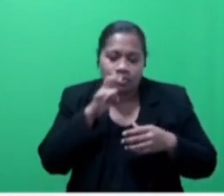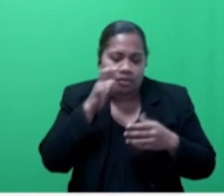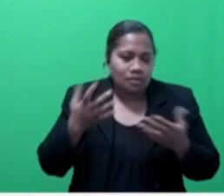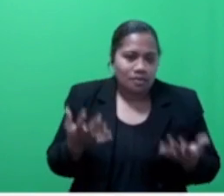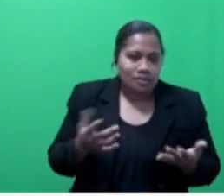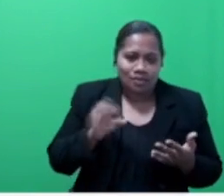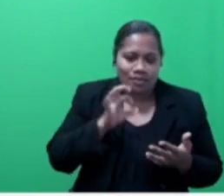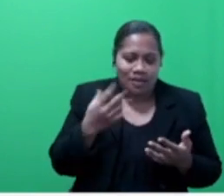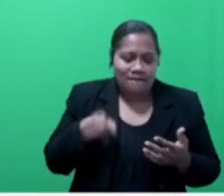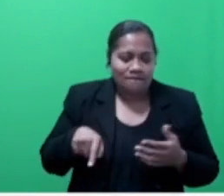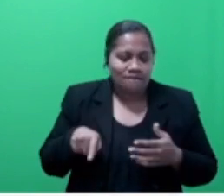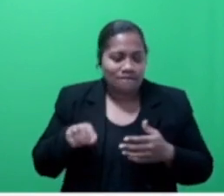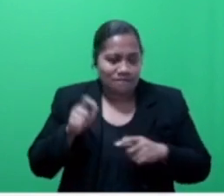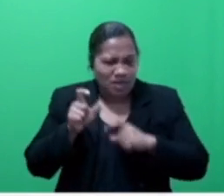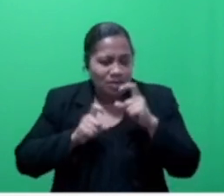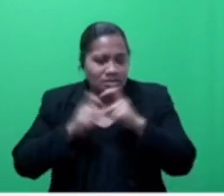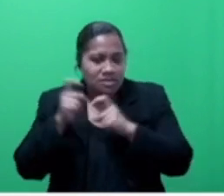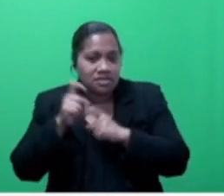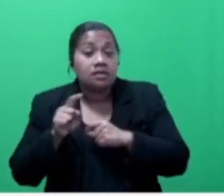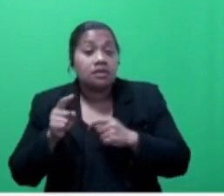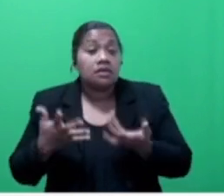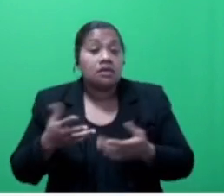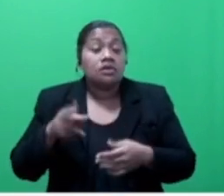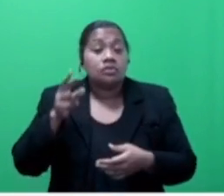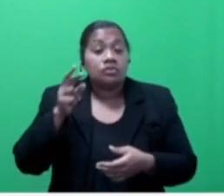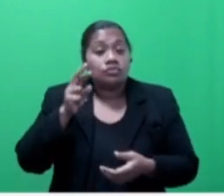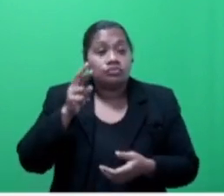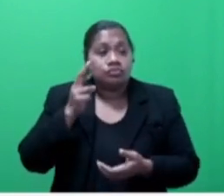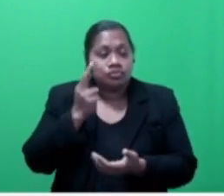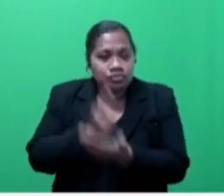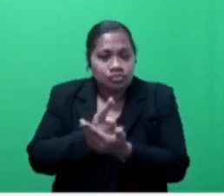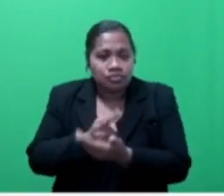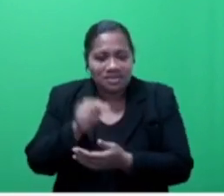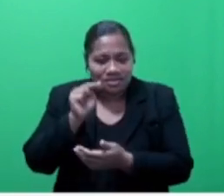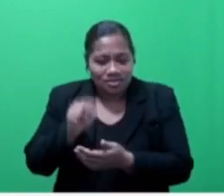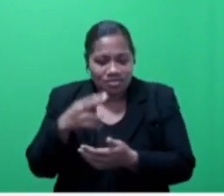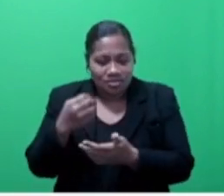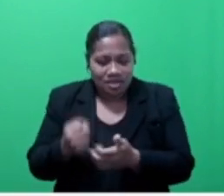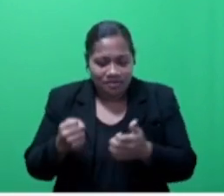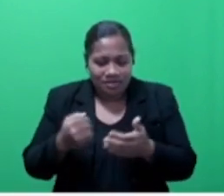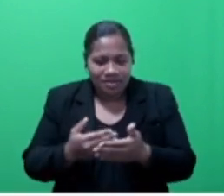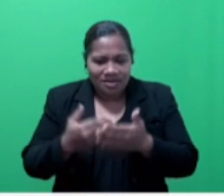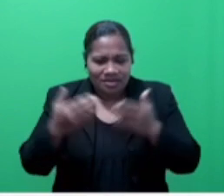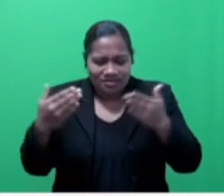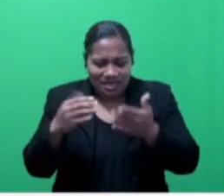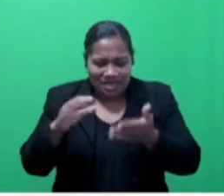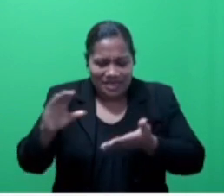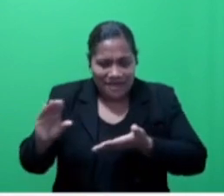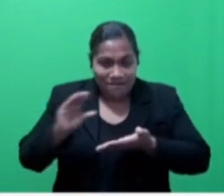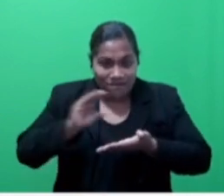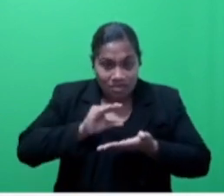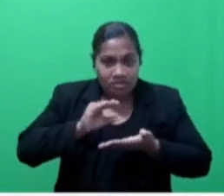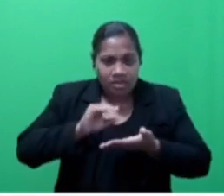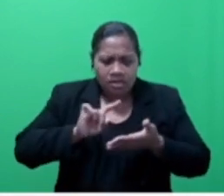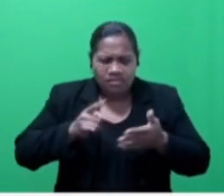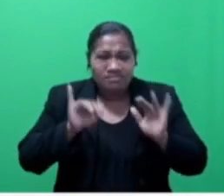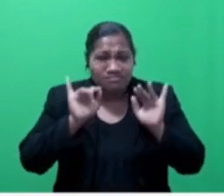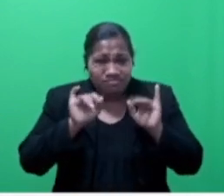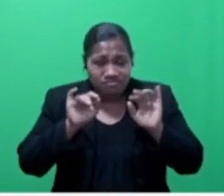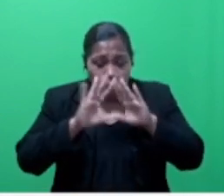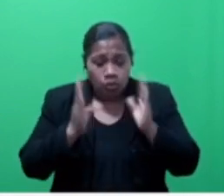Mr. Speaker, sir, of course you need to build large-scale investments. The issue at the moment in the world is not shortage per